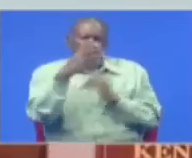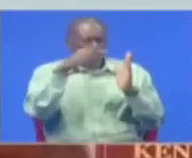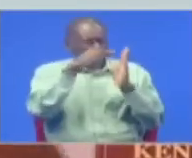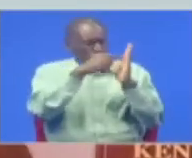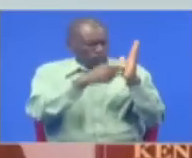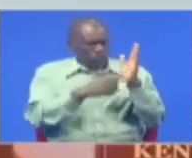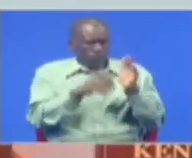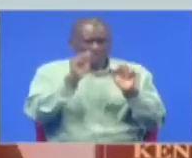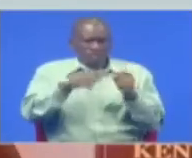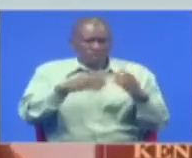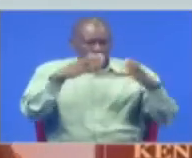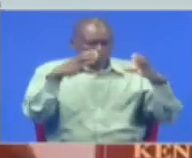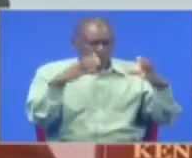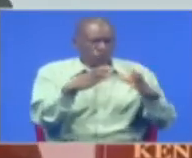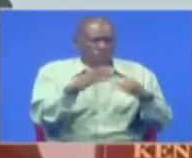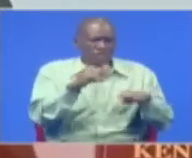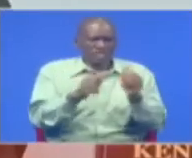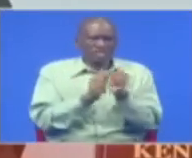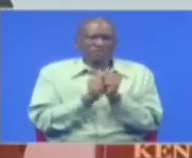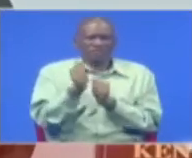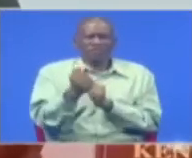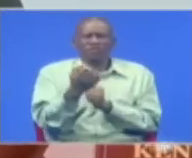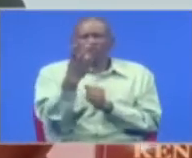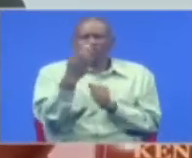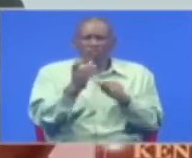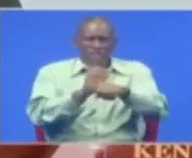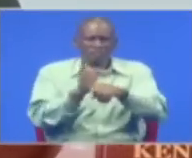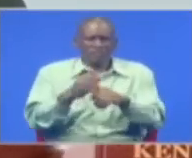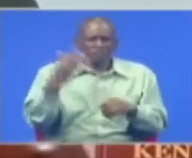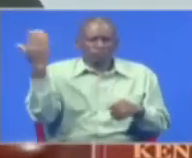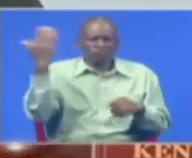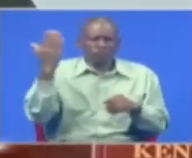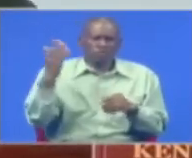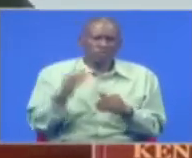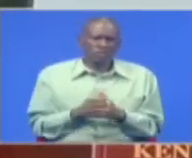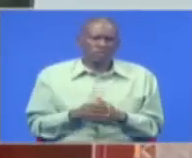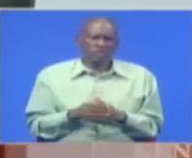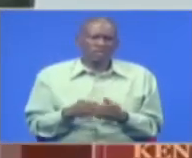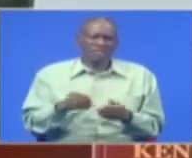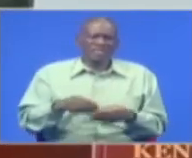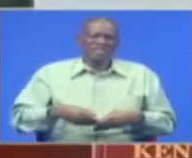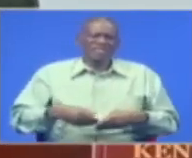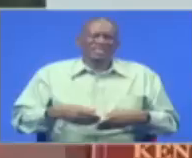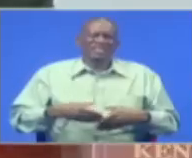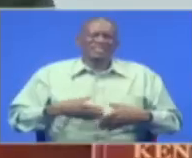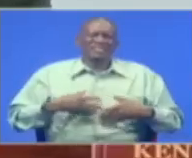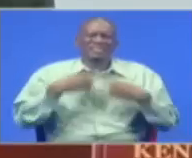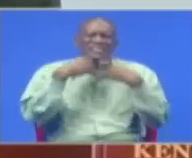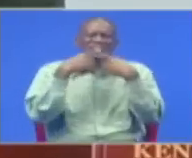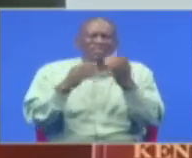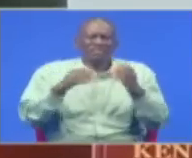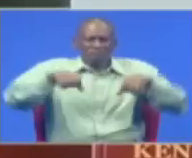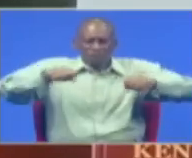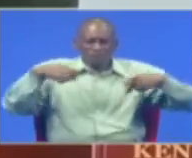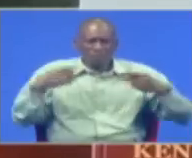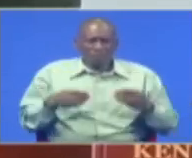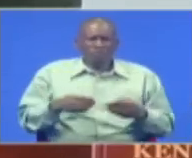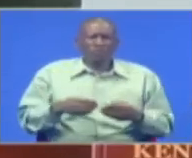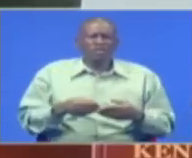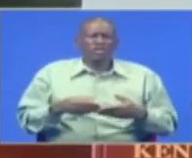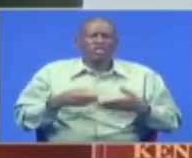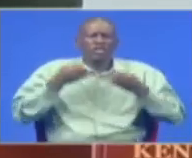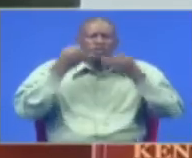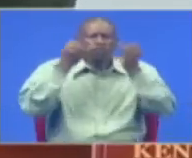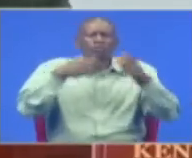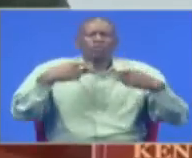be packaged in a 15 to 20 minutes presentation, sell it to our border riders, sell it to people